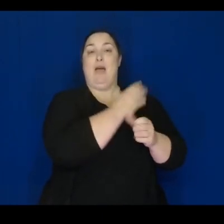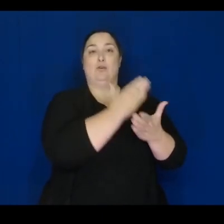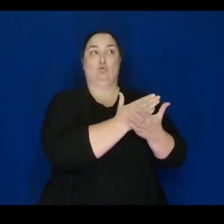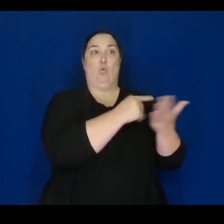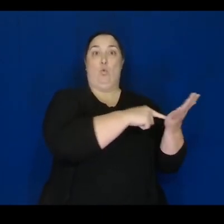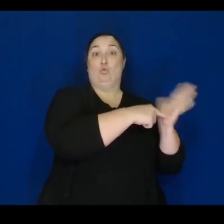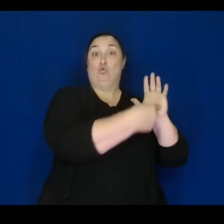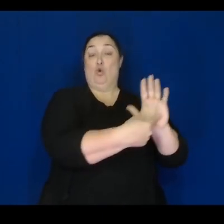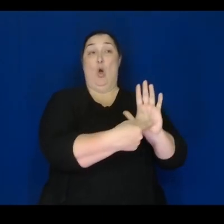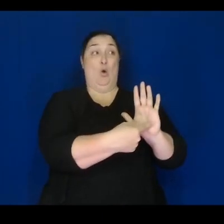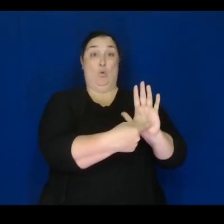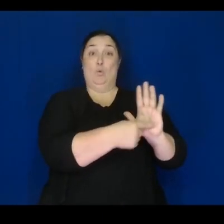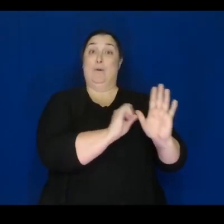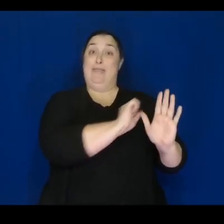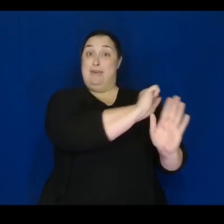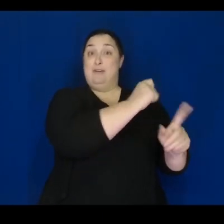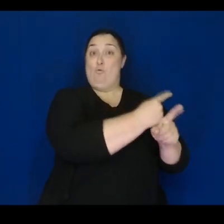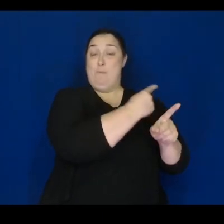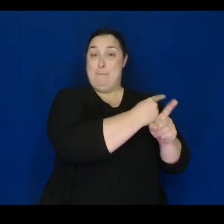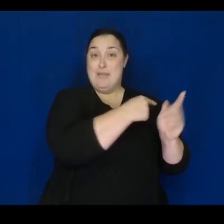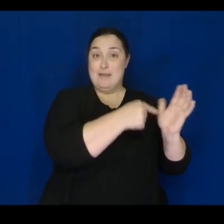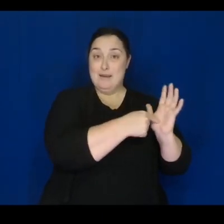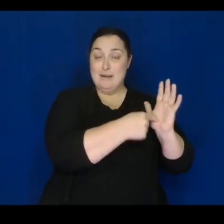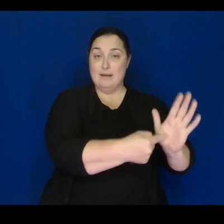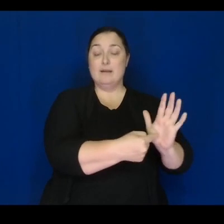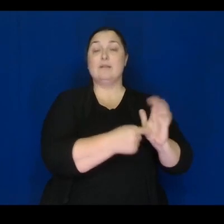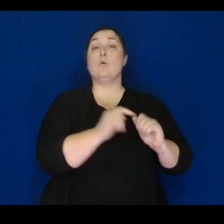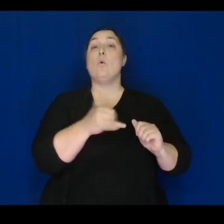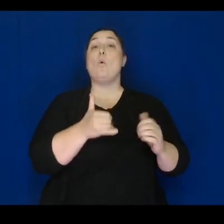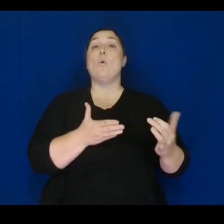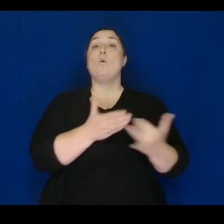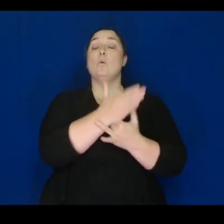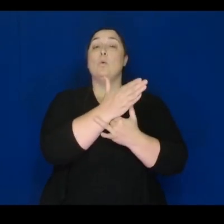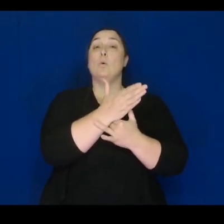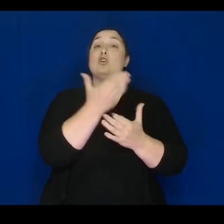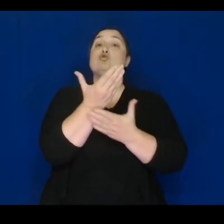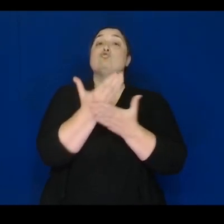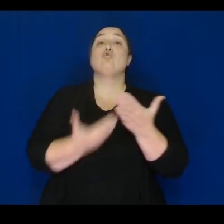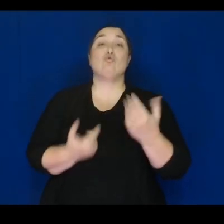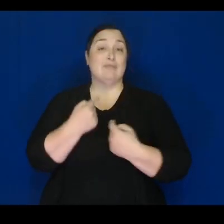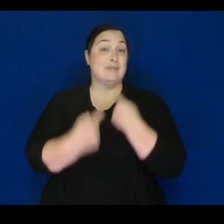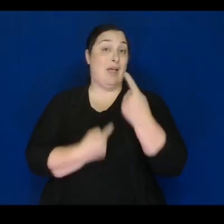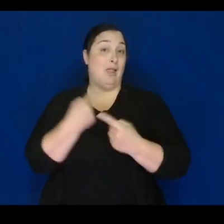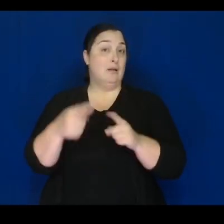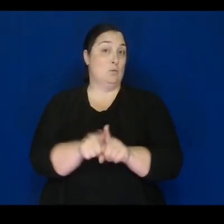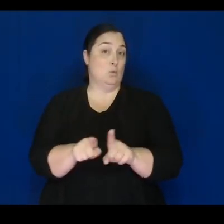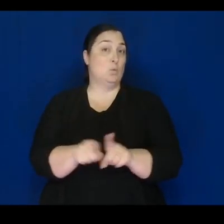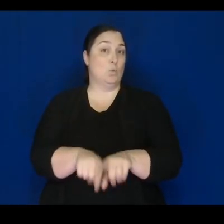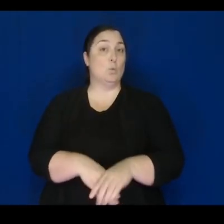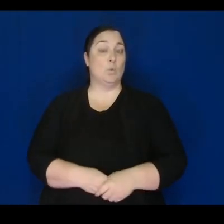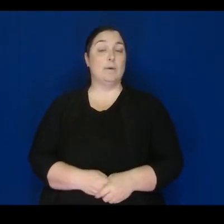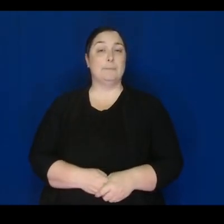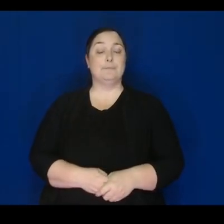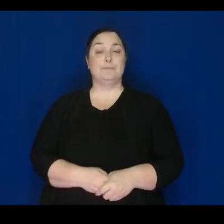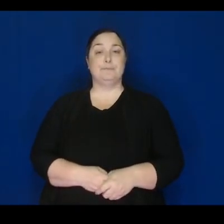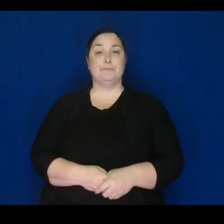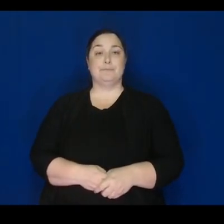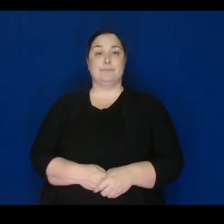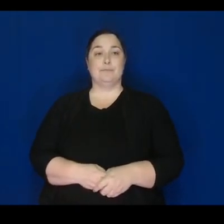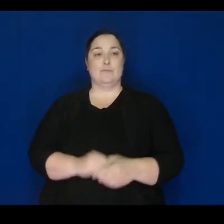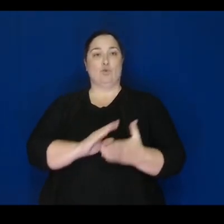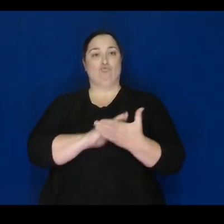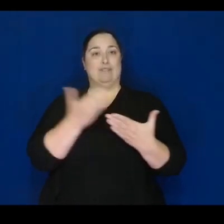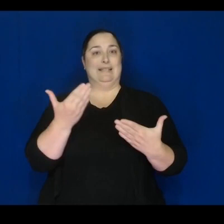their experience. Or we can do that. We also do this through storytelling as well. So really drawing on